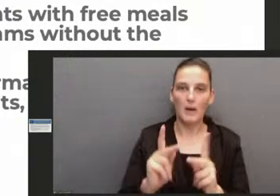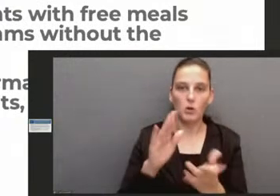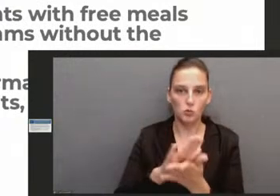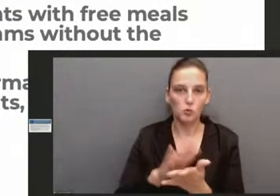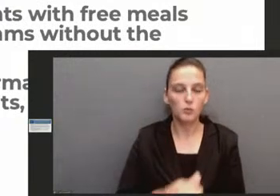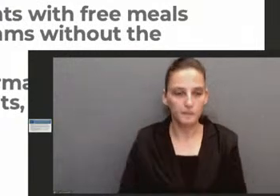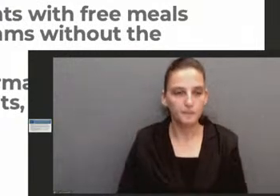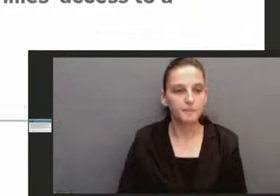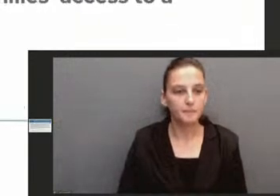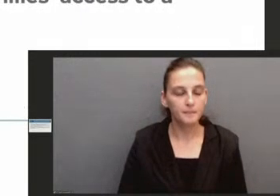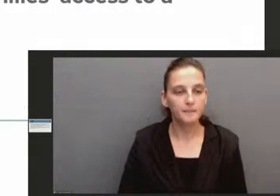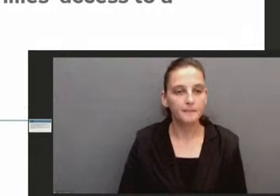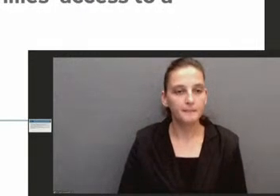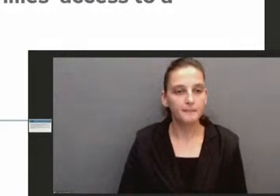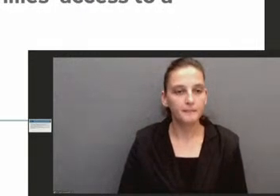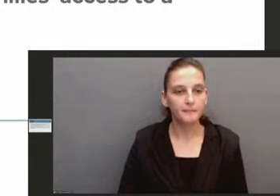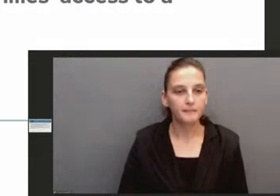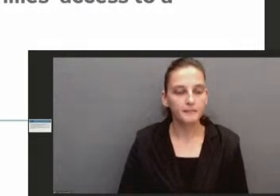Next slide, please.